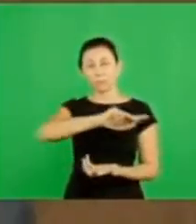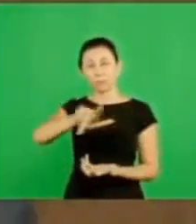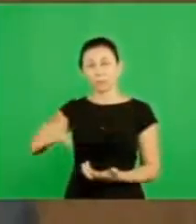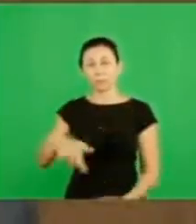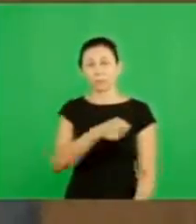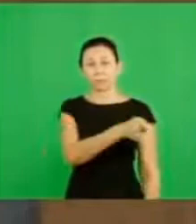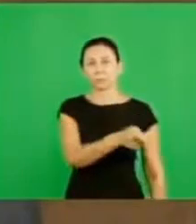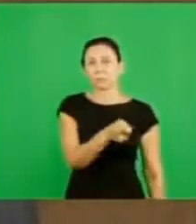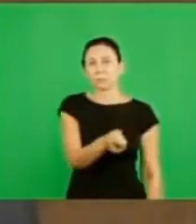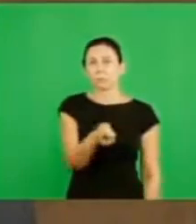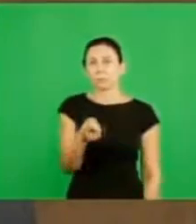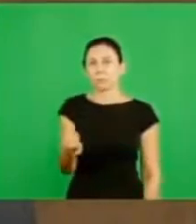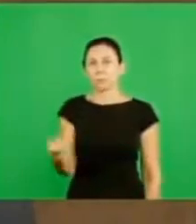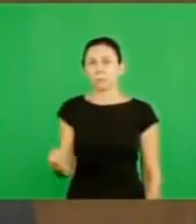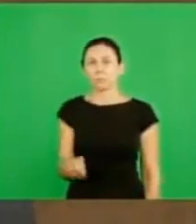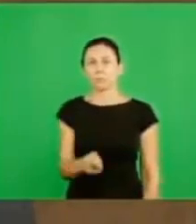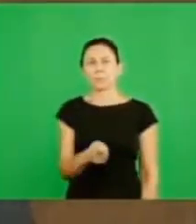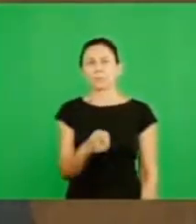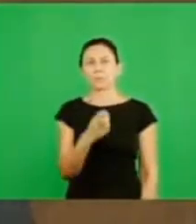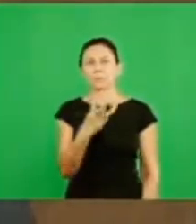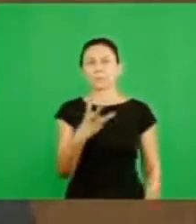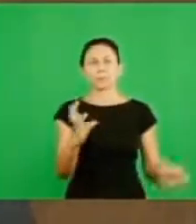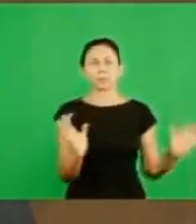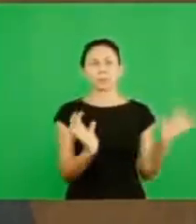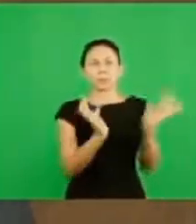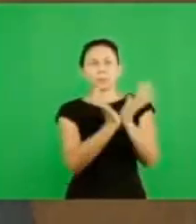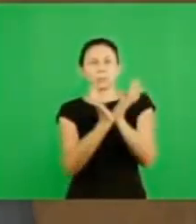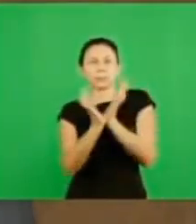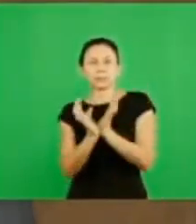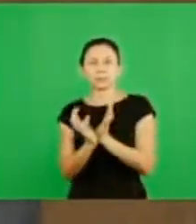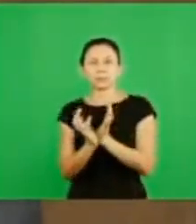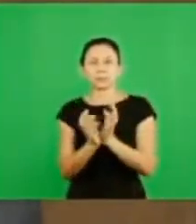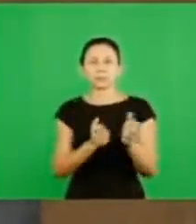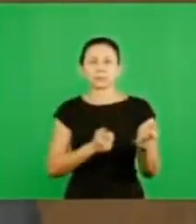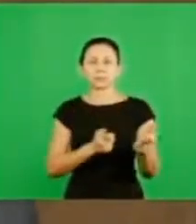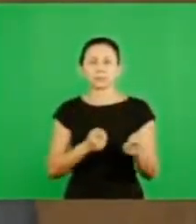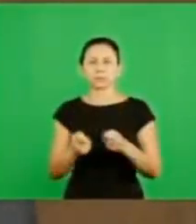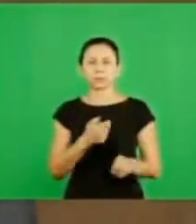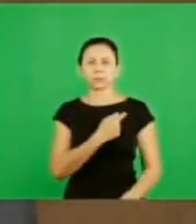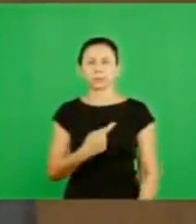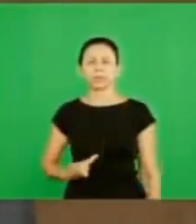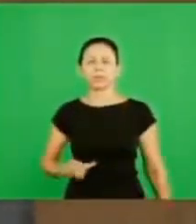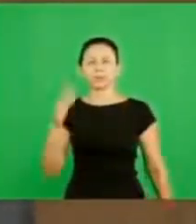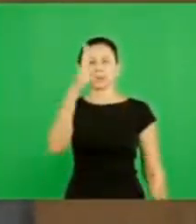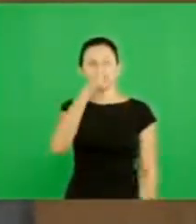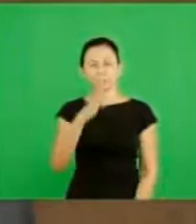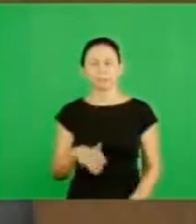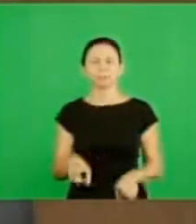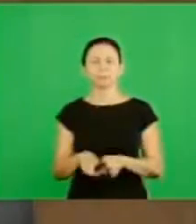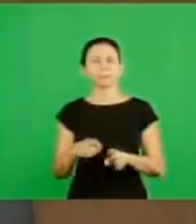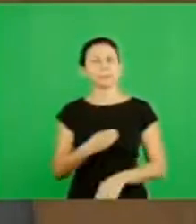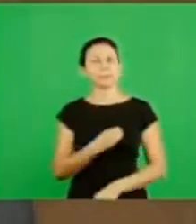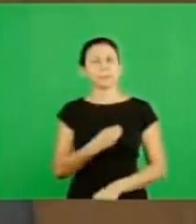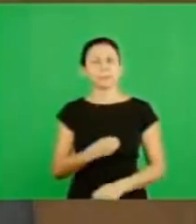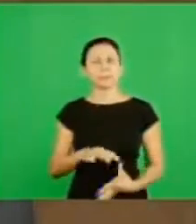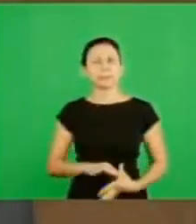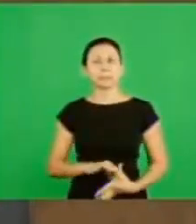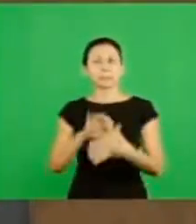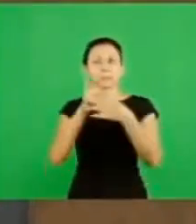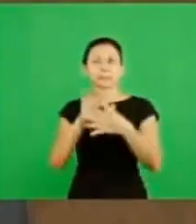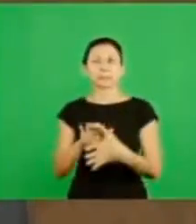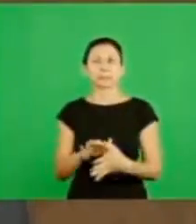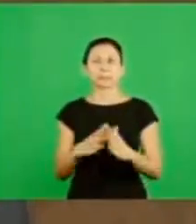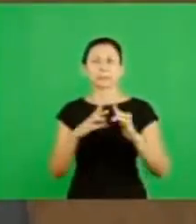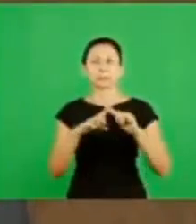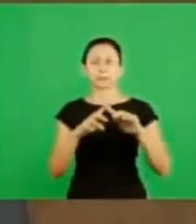Santo e diversas outras autoridades dos três poderes constituídos do Brasil. Além disso, estiveram presentes